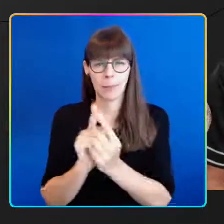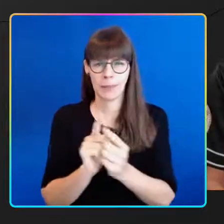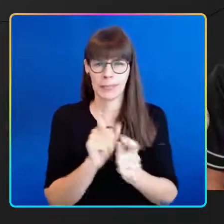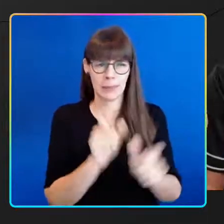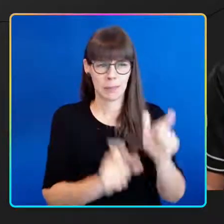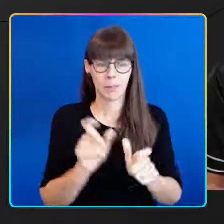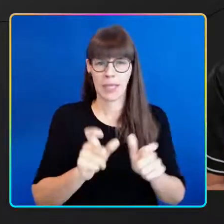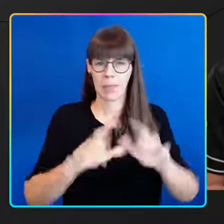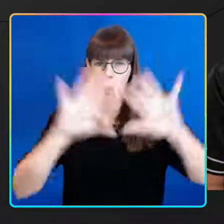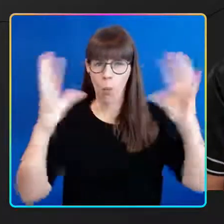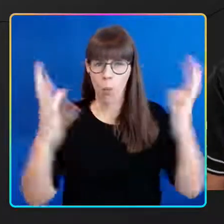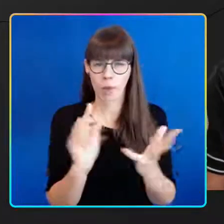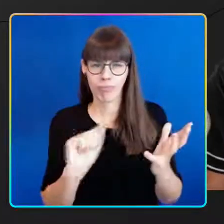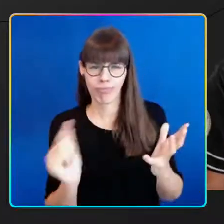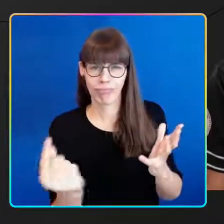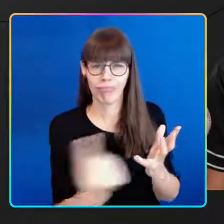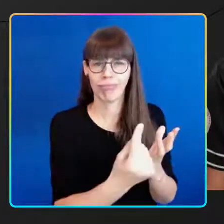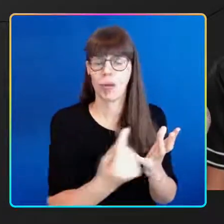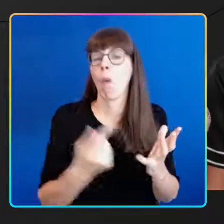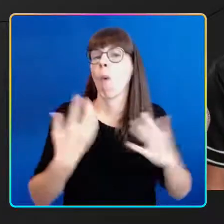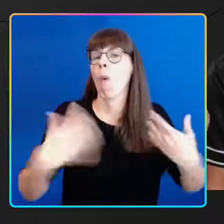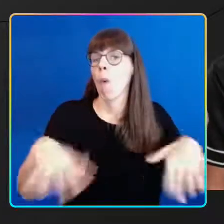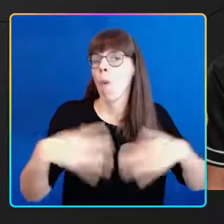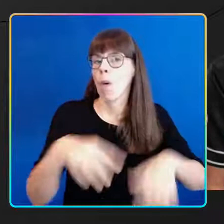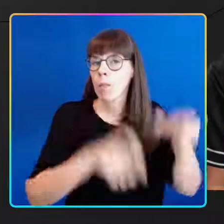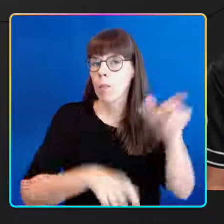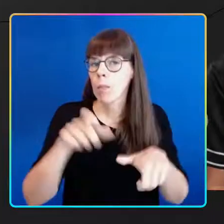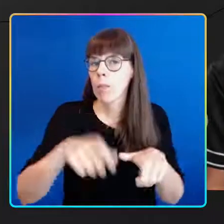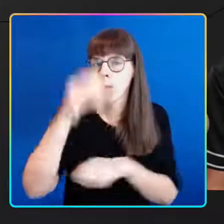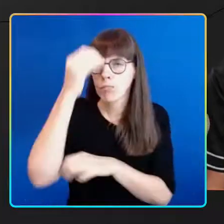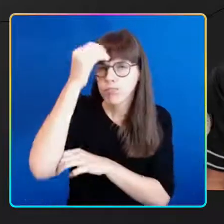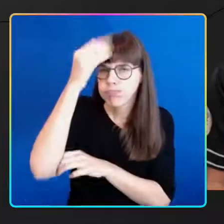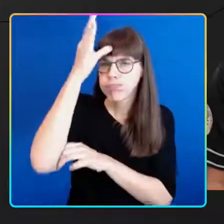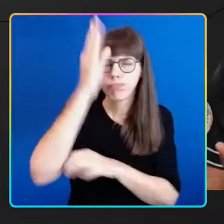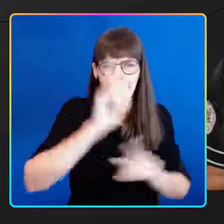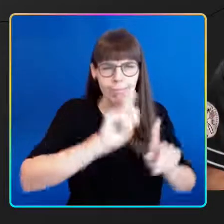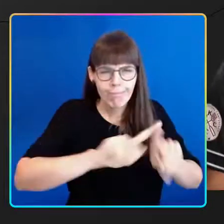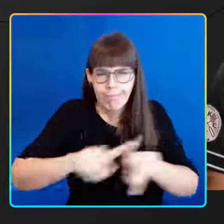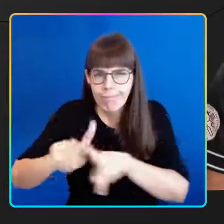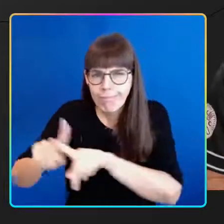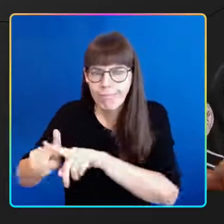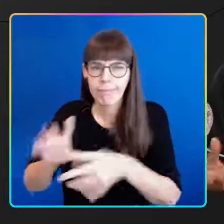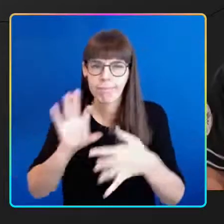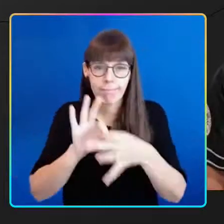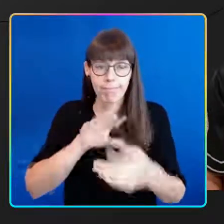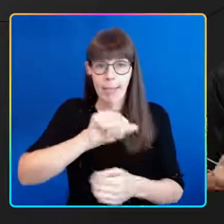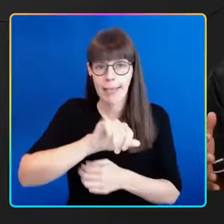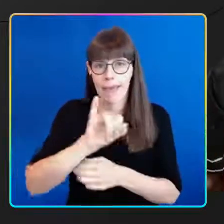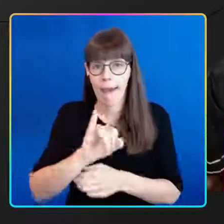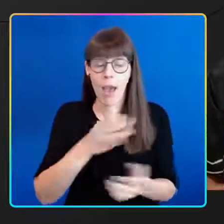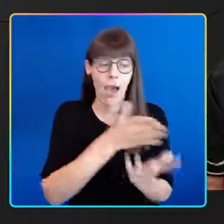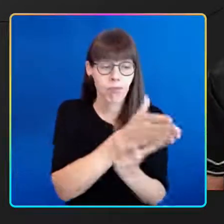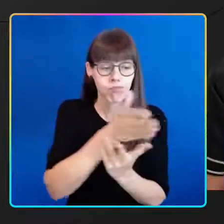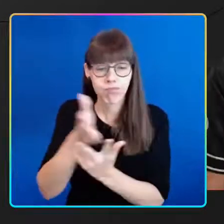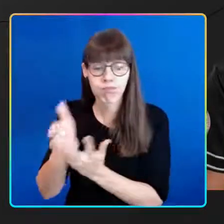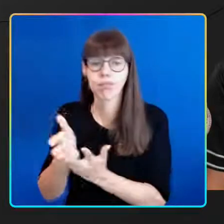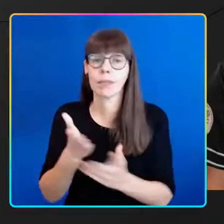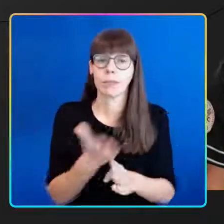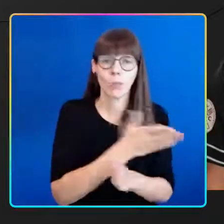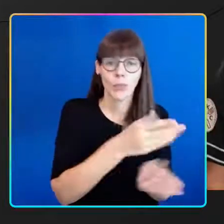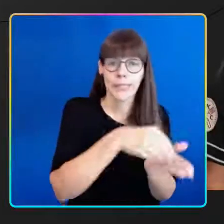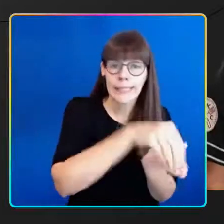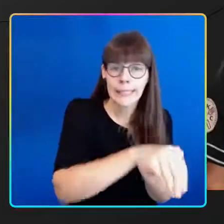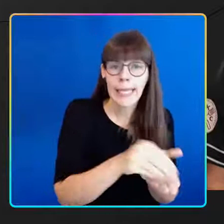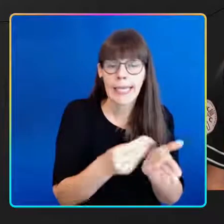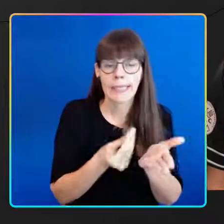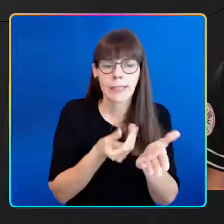that there are so many different skilled people involved in creating an AI solution. From pre-sales to consultancy to actually creating the